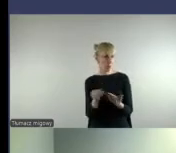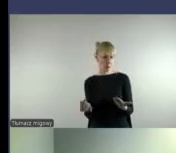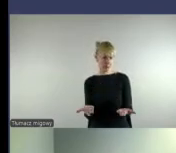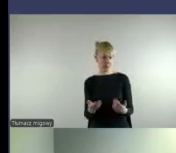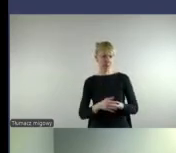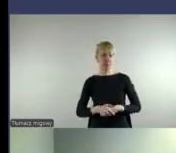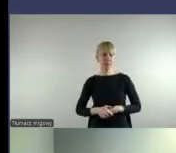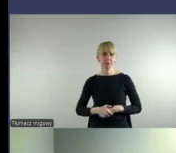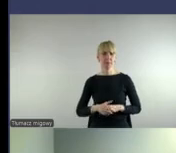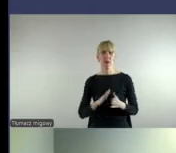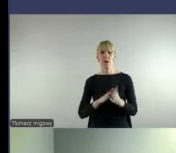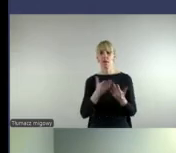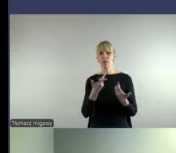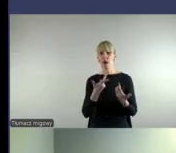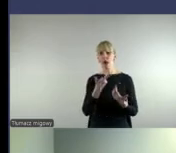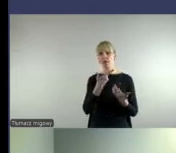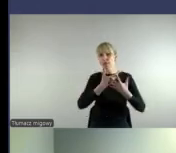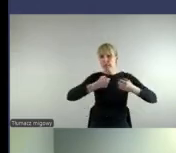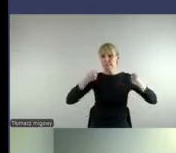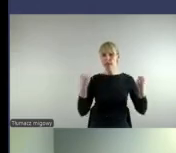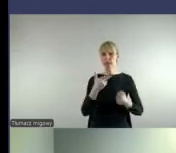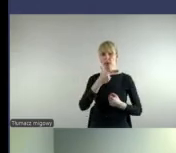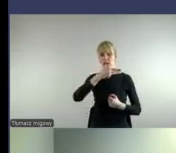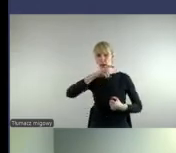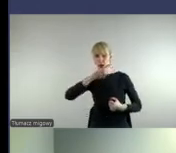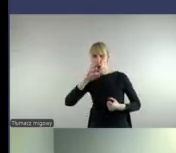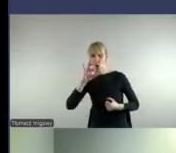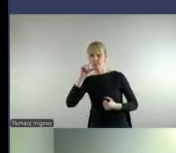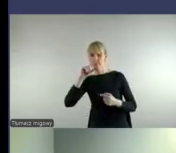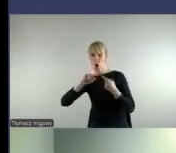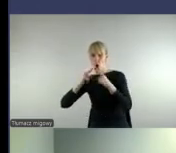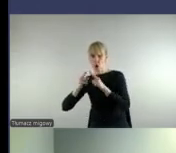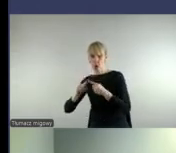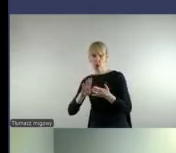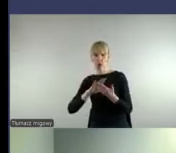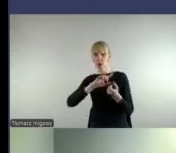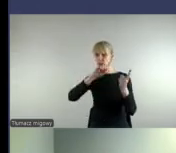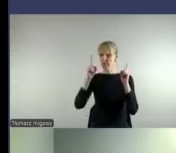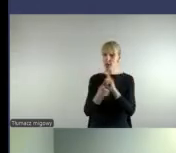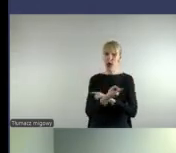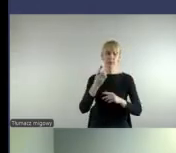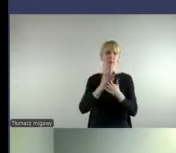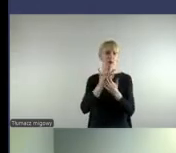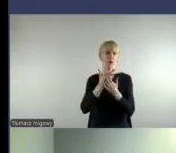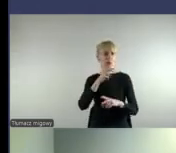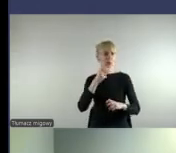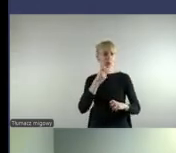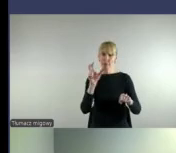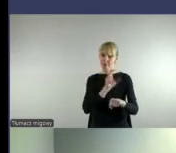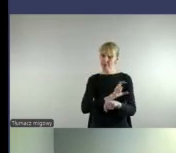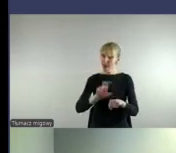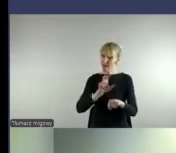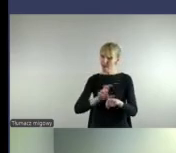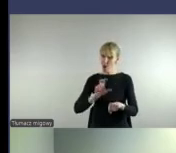tensions. We also have the rapid technological developments, which is reshaping our security and risk landscape. And